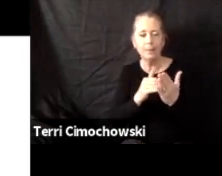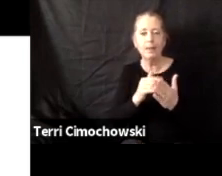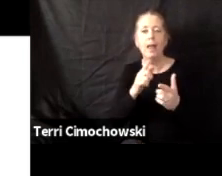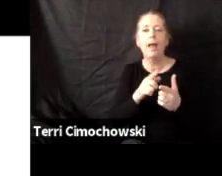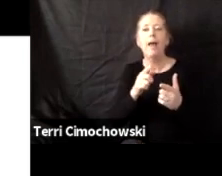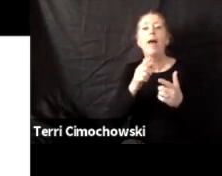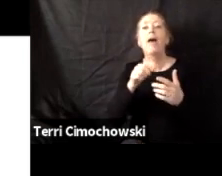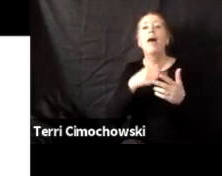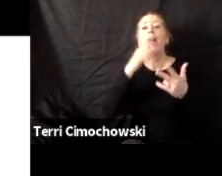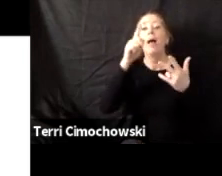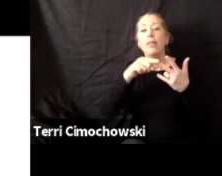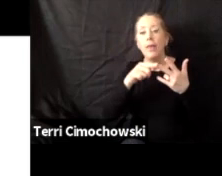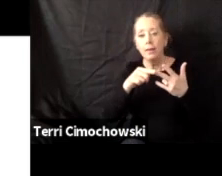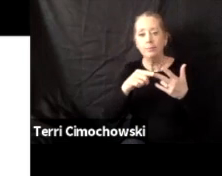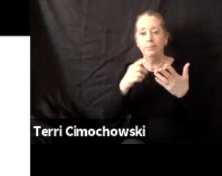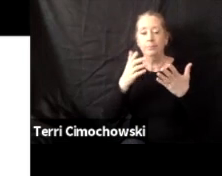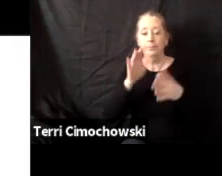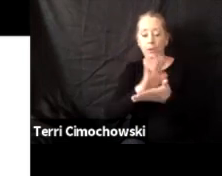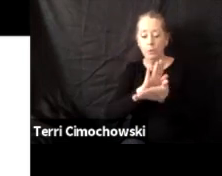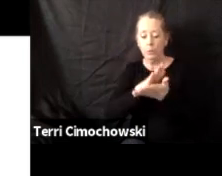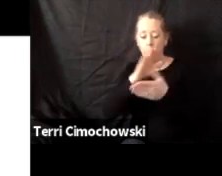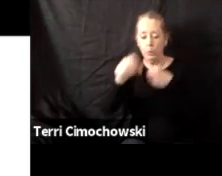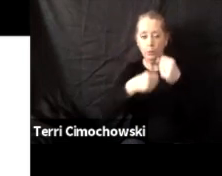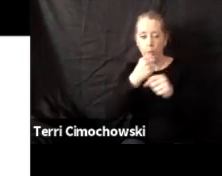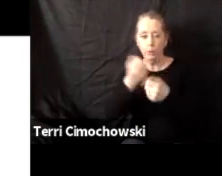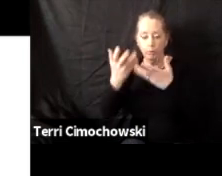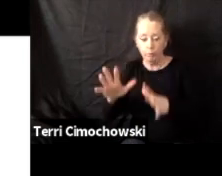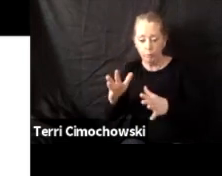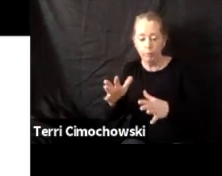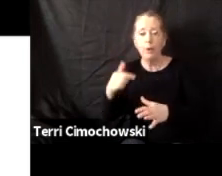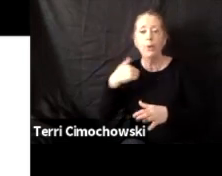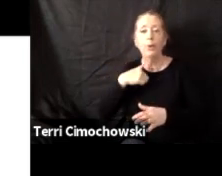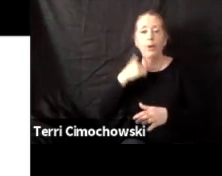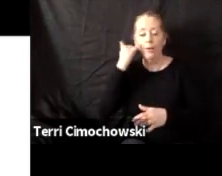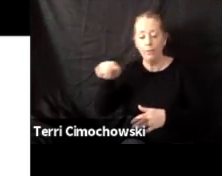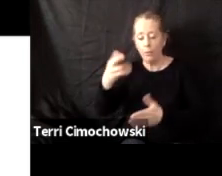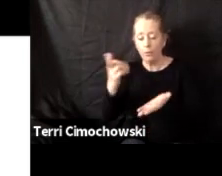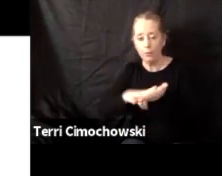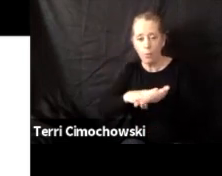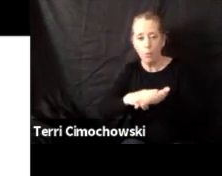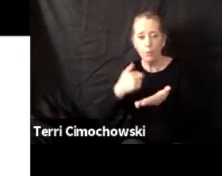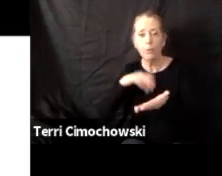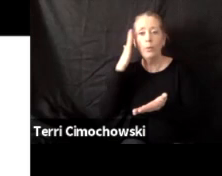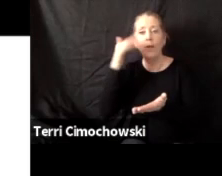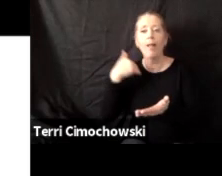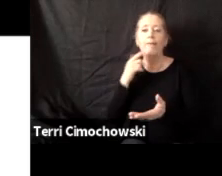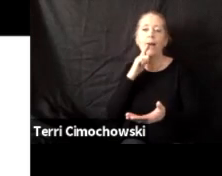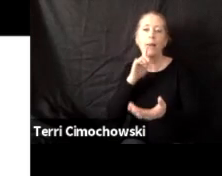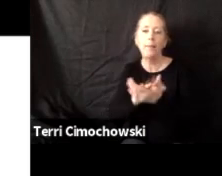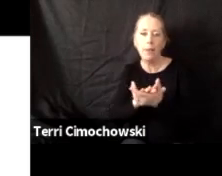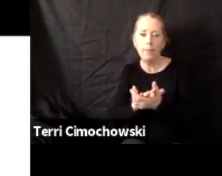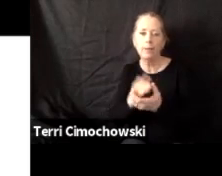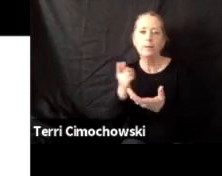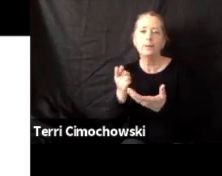is anyone that enrolled at the end of the school year, we're going to do a commitment communication that will provide more details. We'll know more about